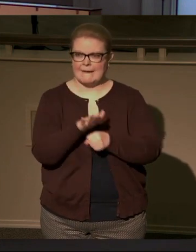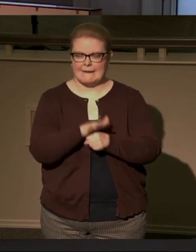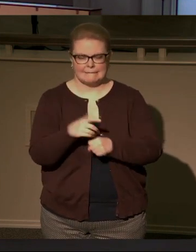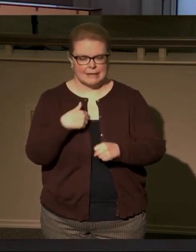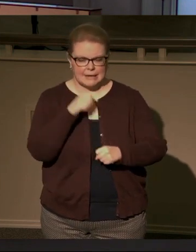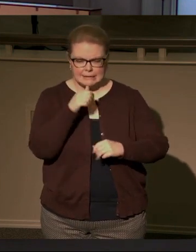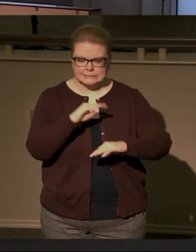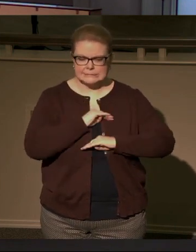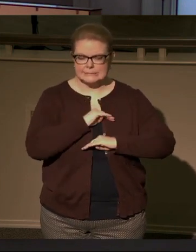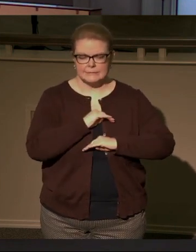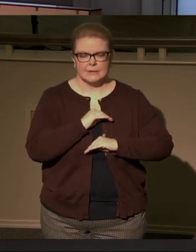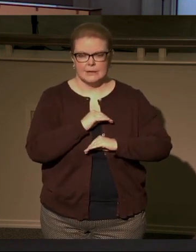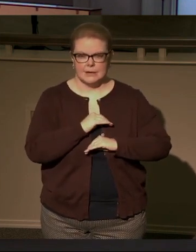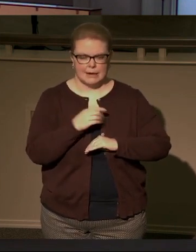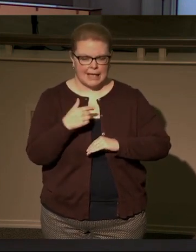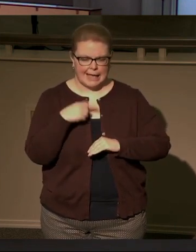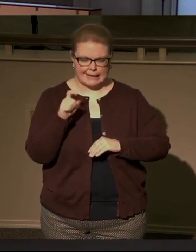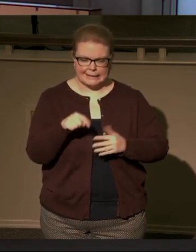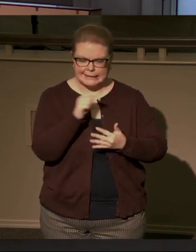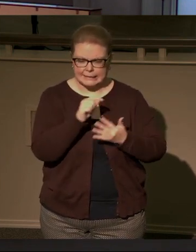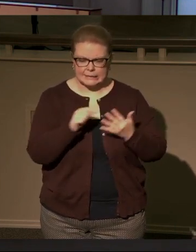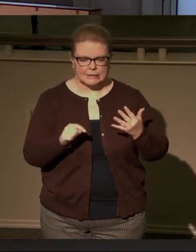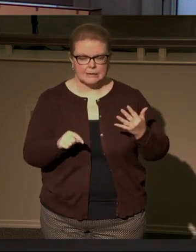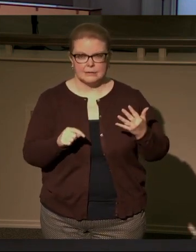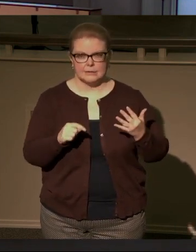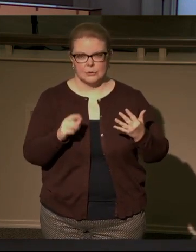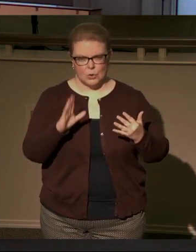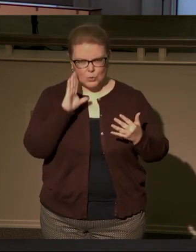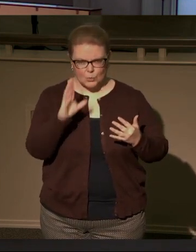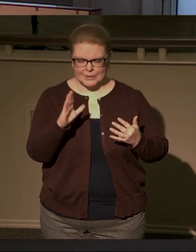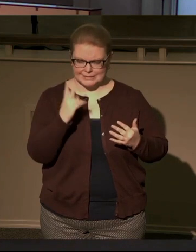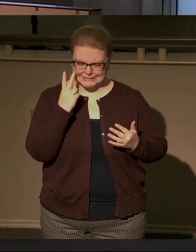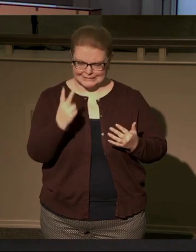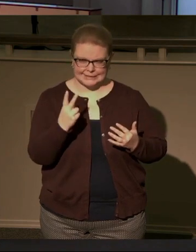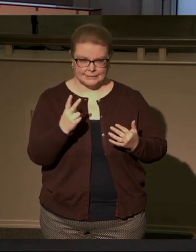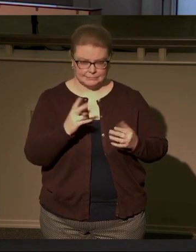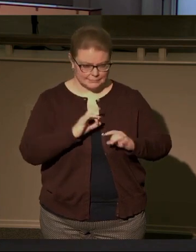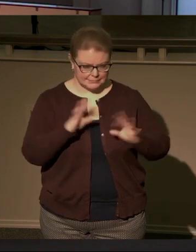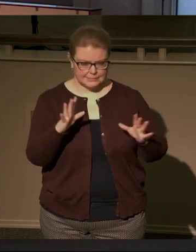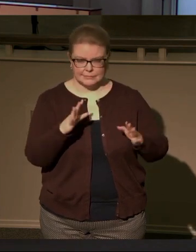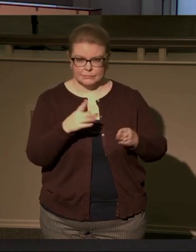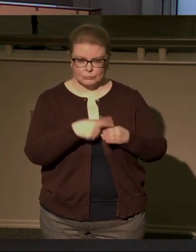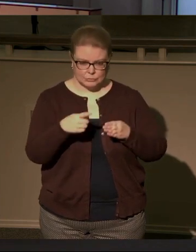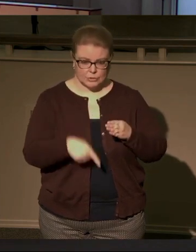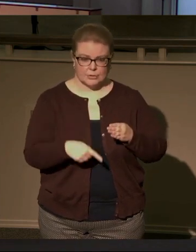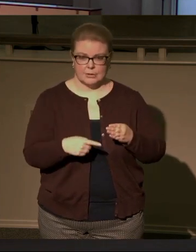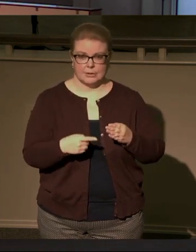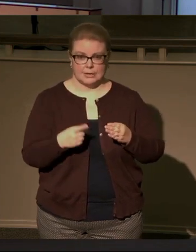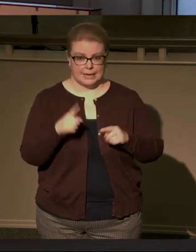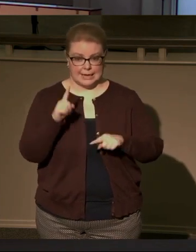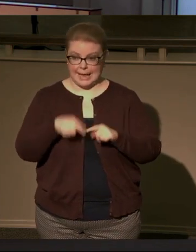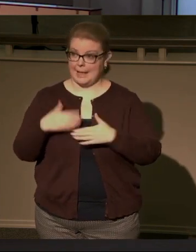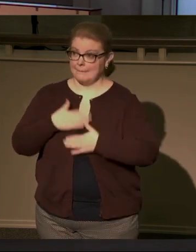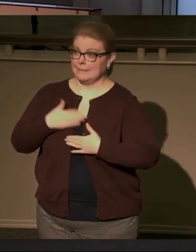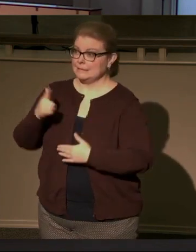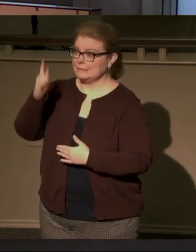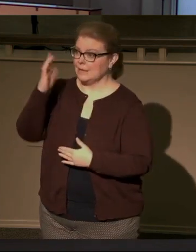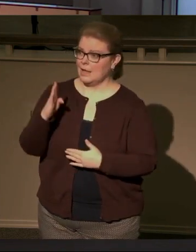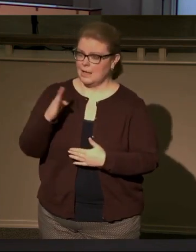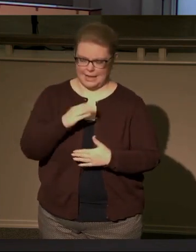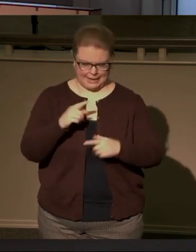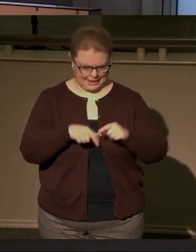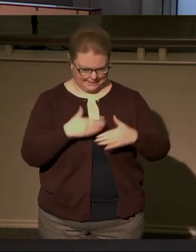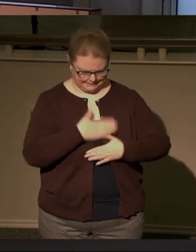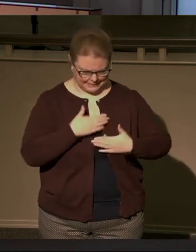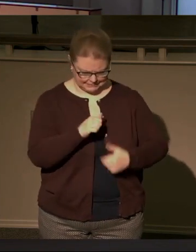up. And you will find yourself in this devastating effect where you're neither pleasing God nor pleasing to